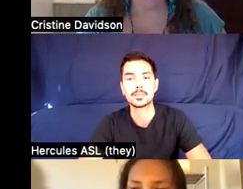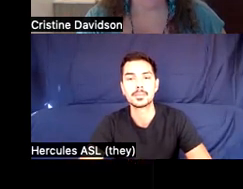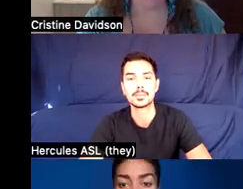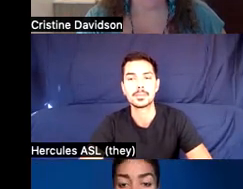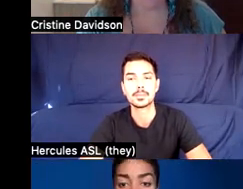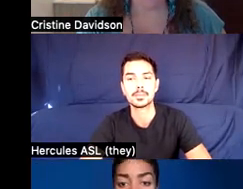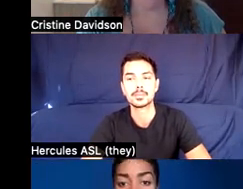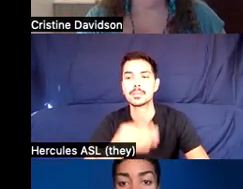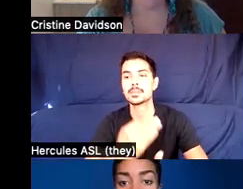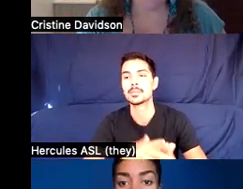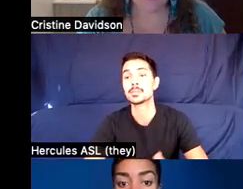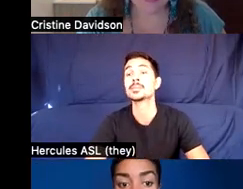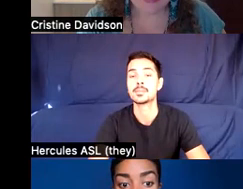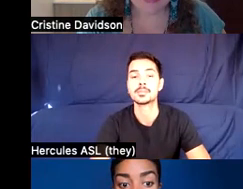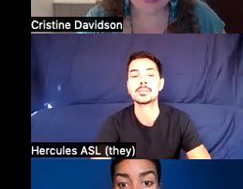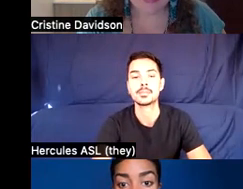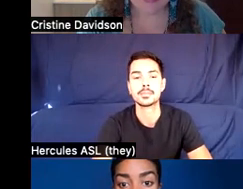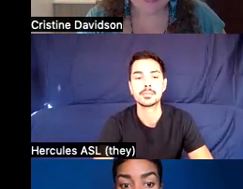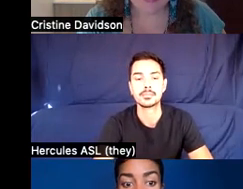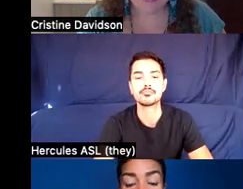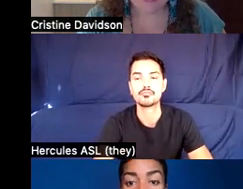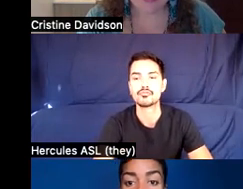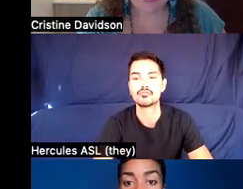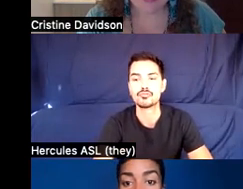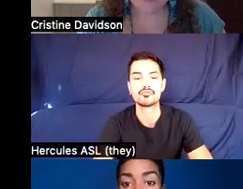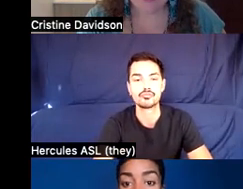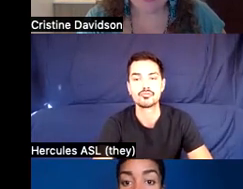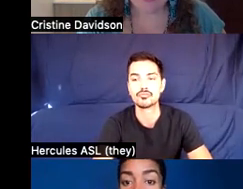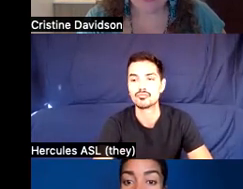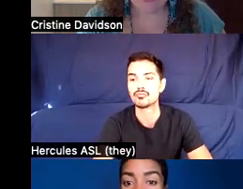Hi, this is Annette. Hi, Annette. I think